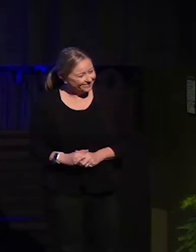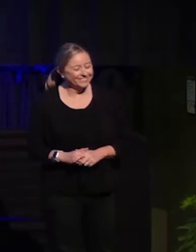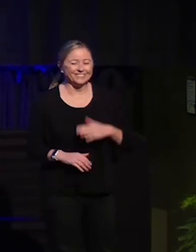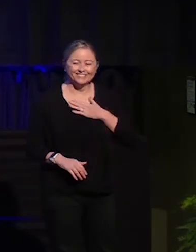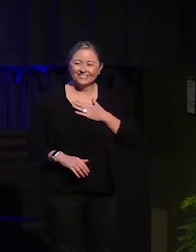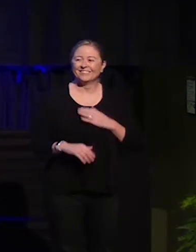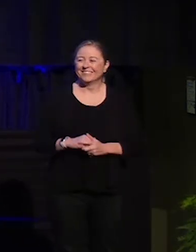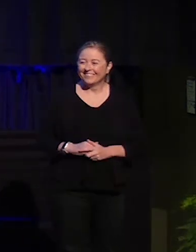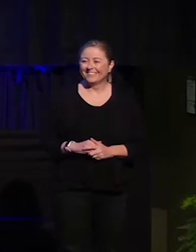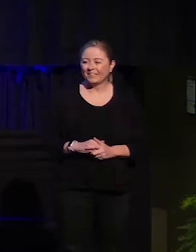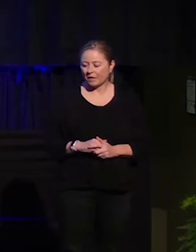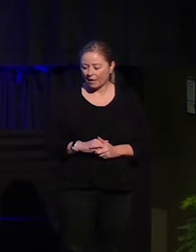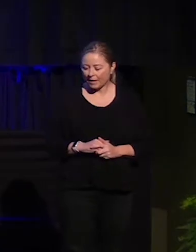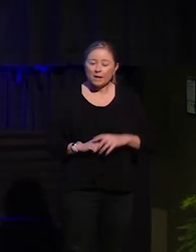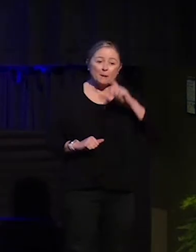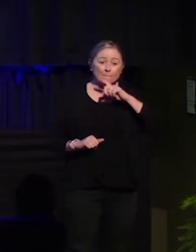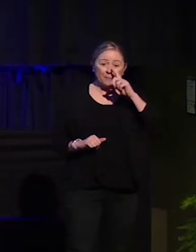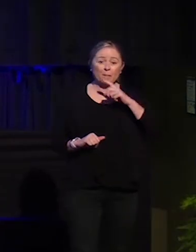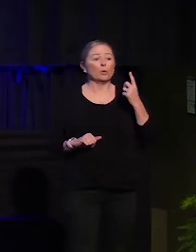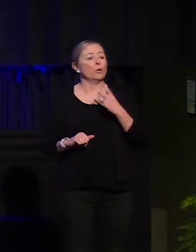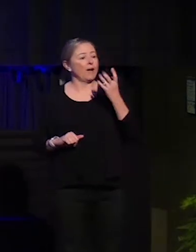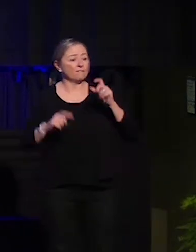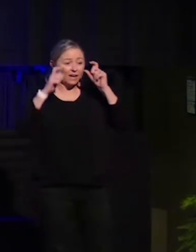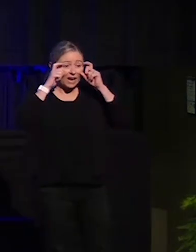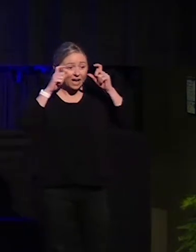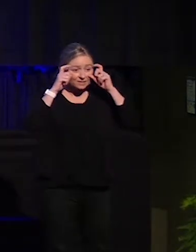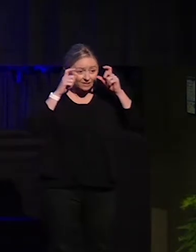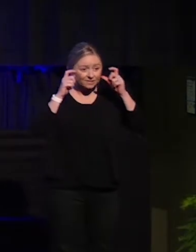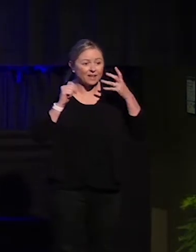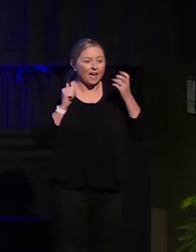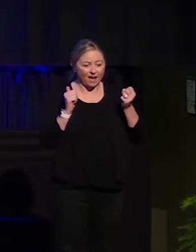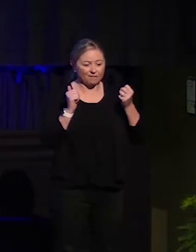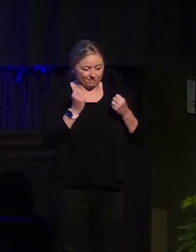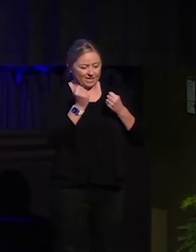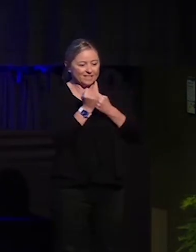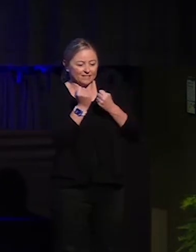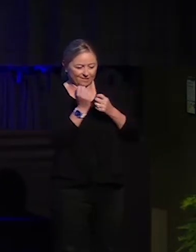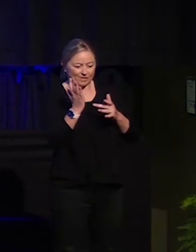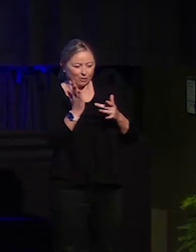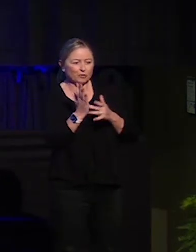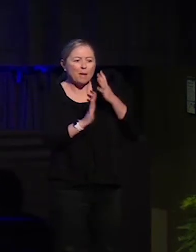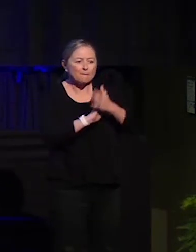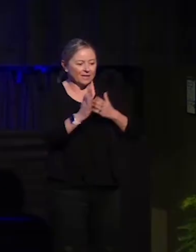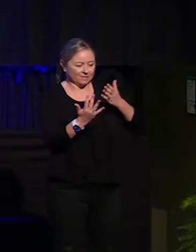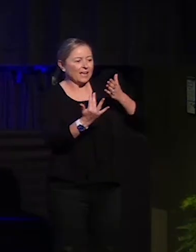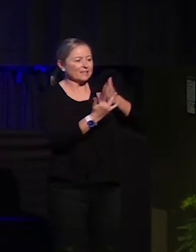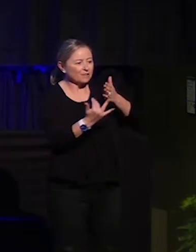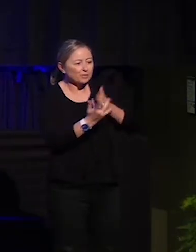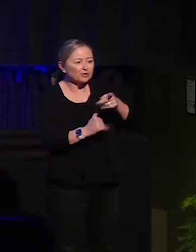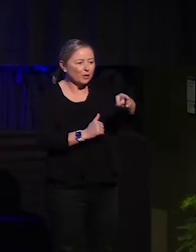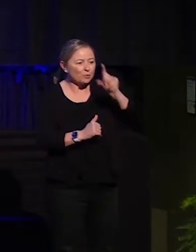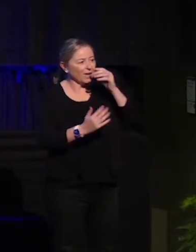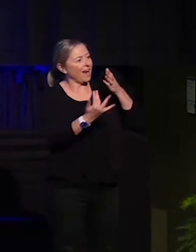People wearing glasses are using assistive tech. That is accessibility. That's what makes your world accessible